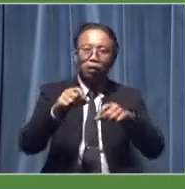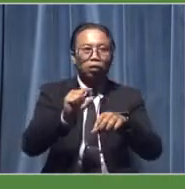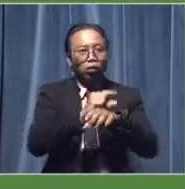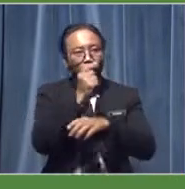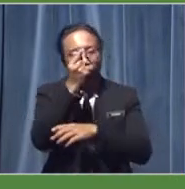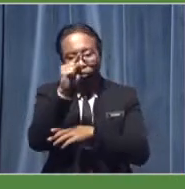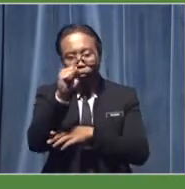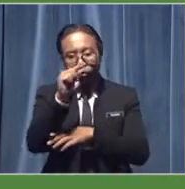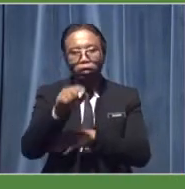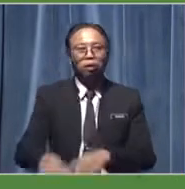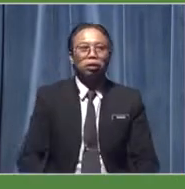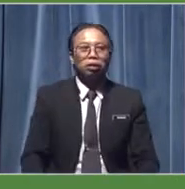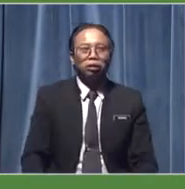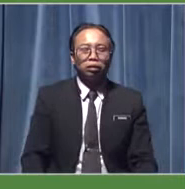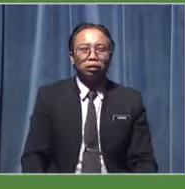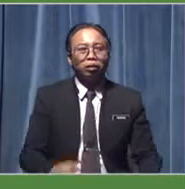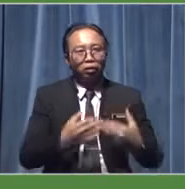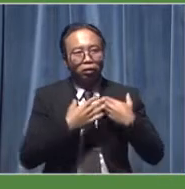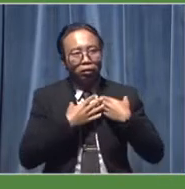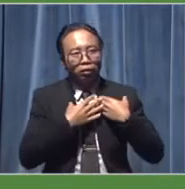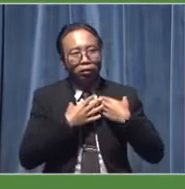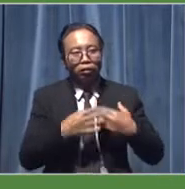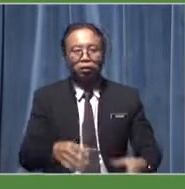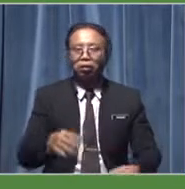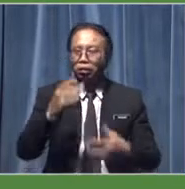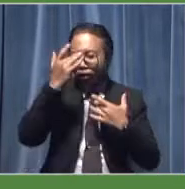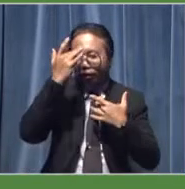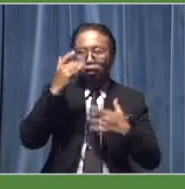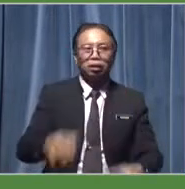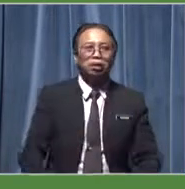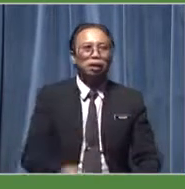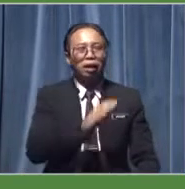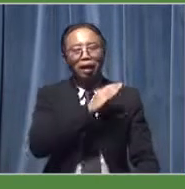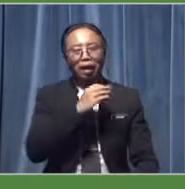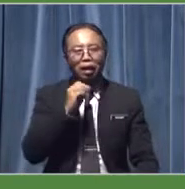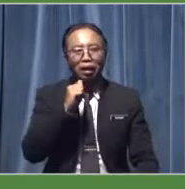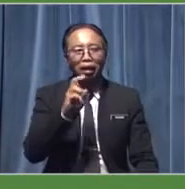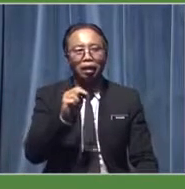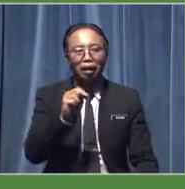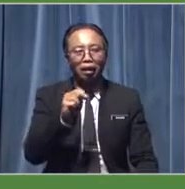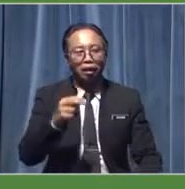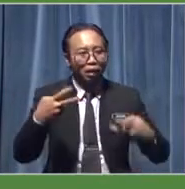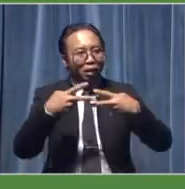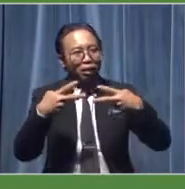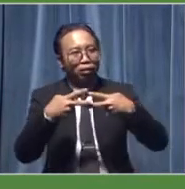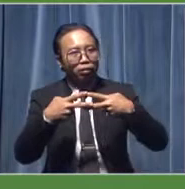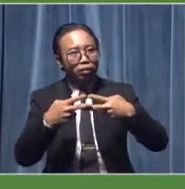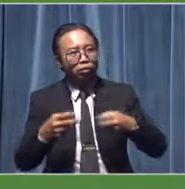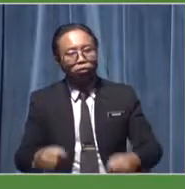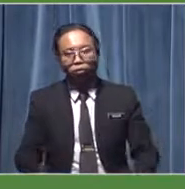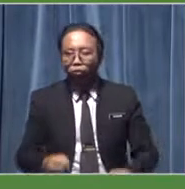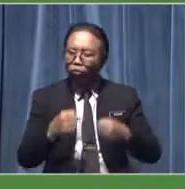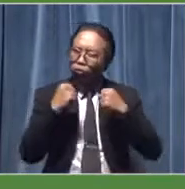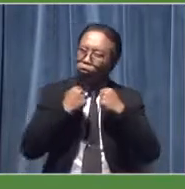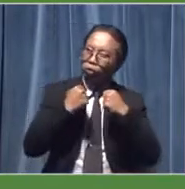chest, and an electric shock is sent through the